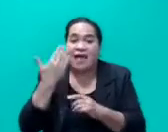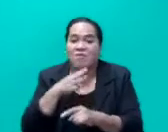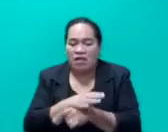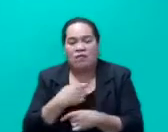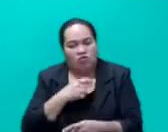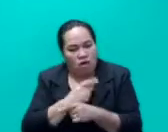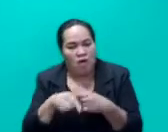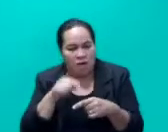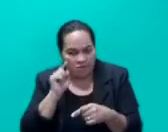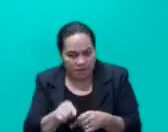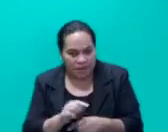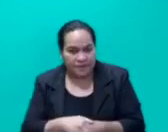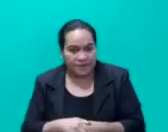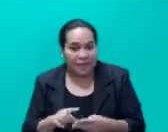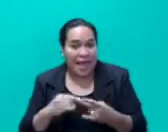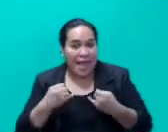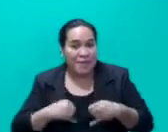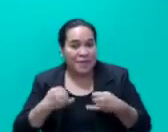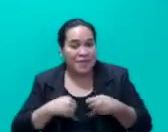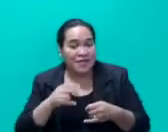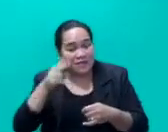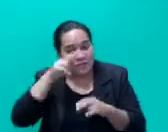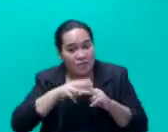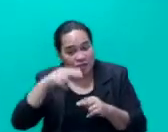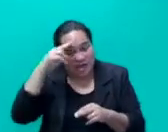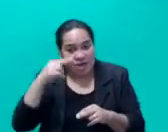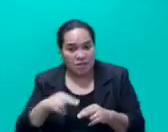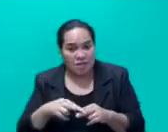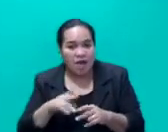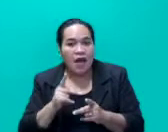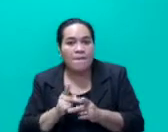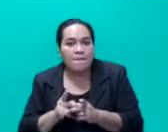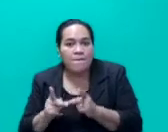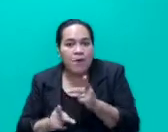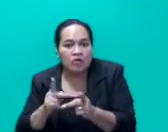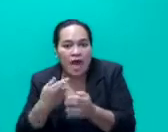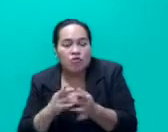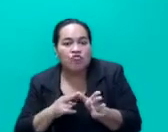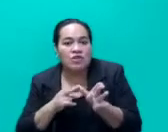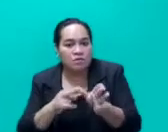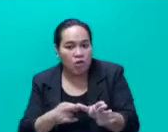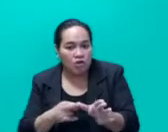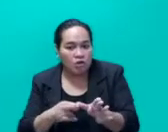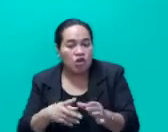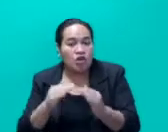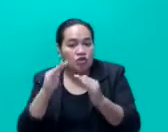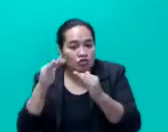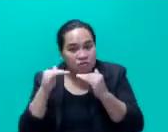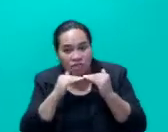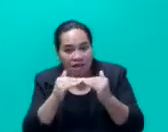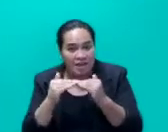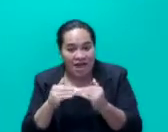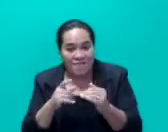The implementation of the Fijian National Development Service protocols for responding to cases of gender violence, review